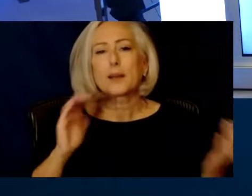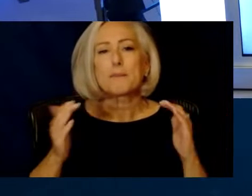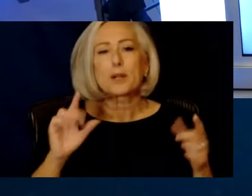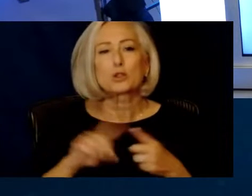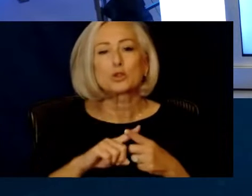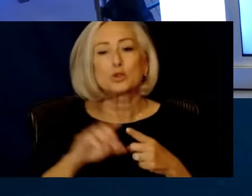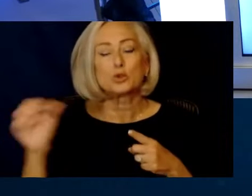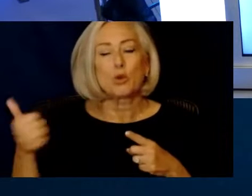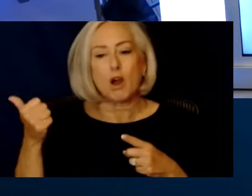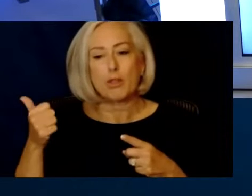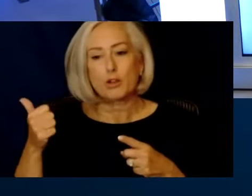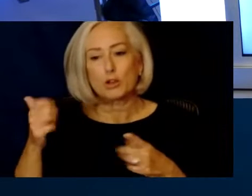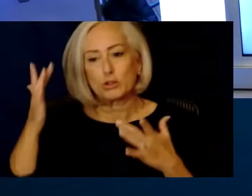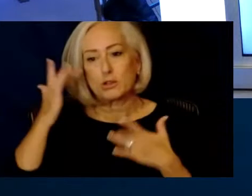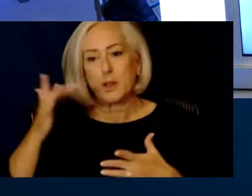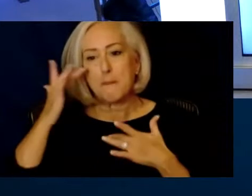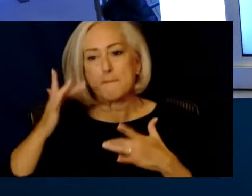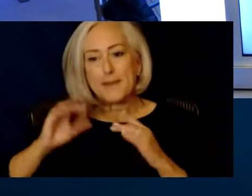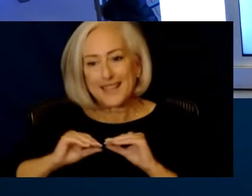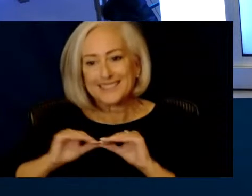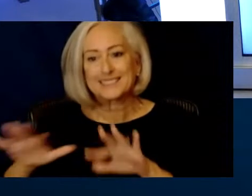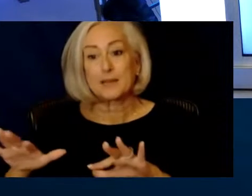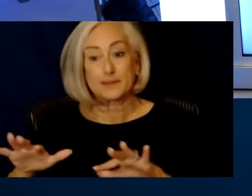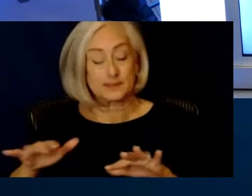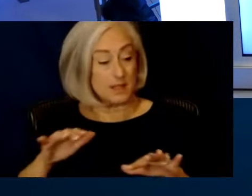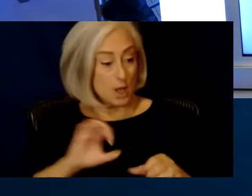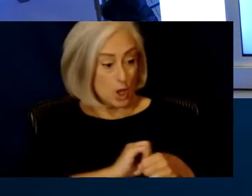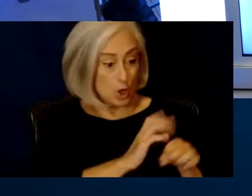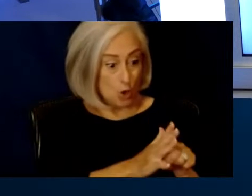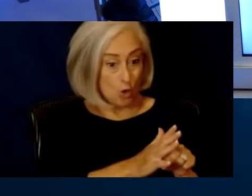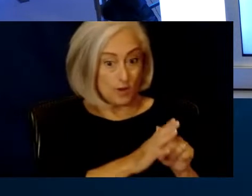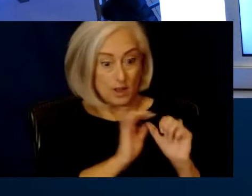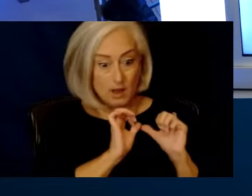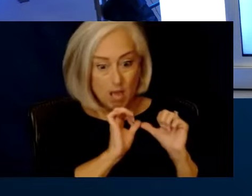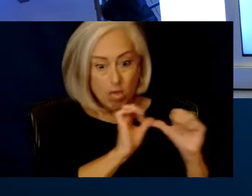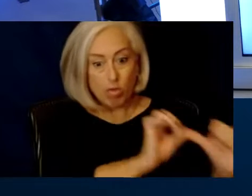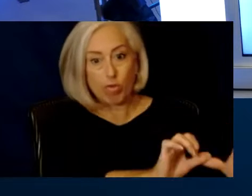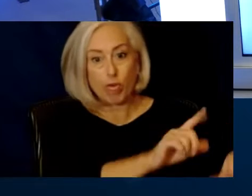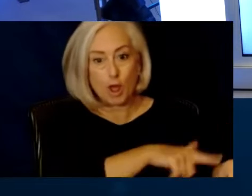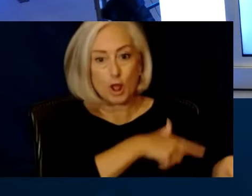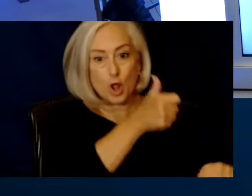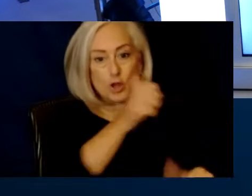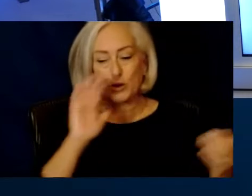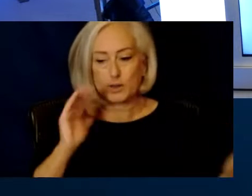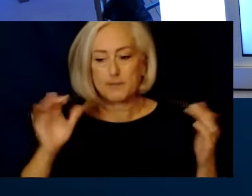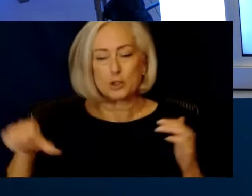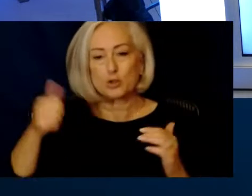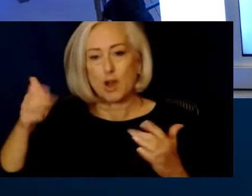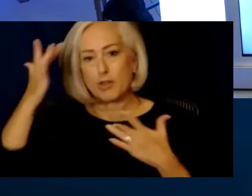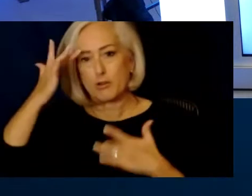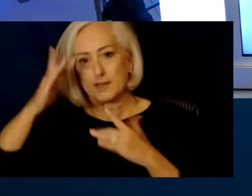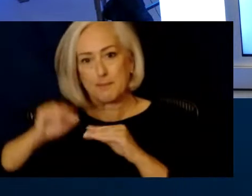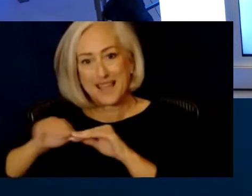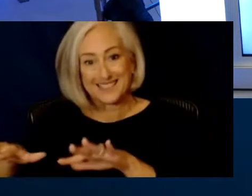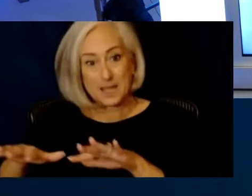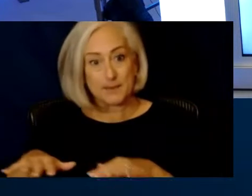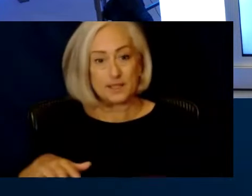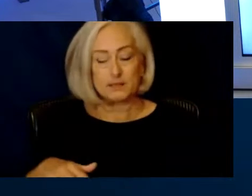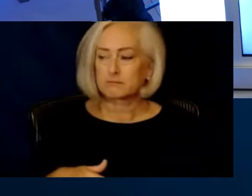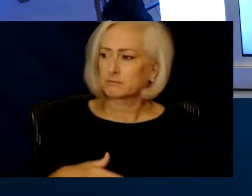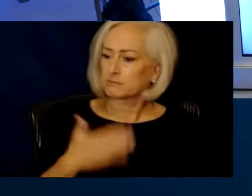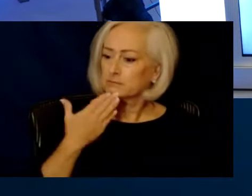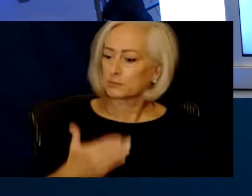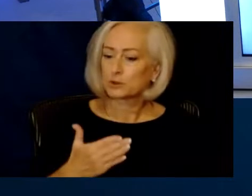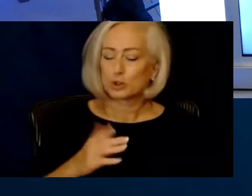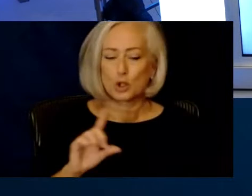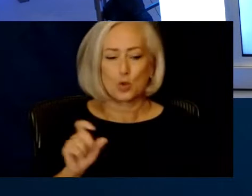longer than other pandemic, or is it running a similar course? You know, that's a great question. It requires a little reflection on history.